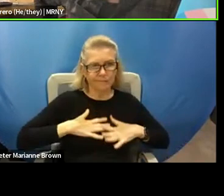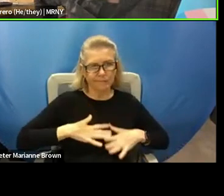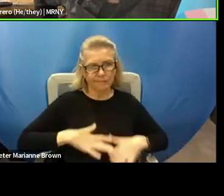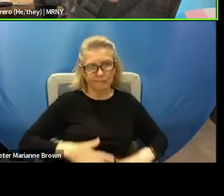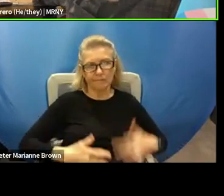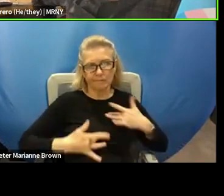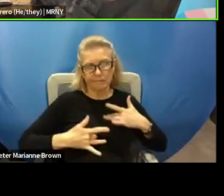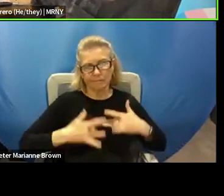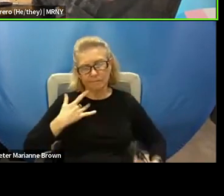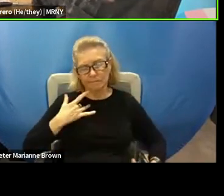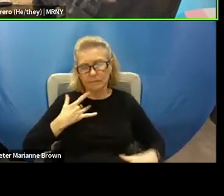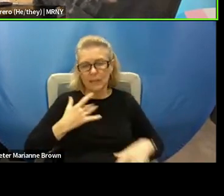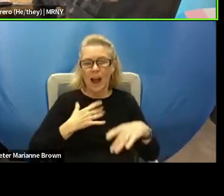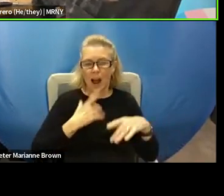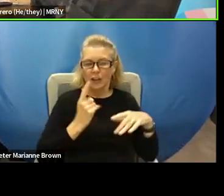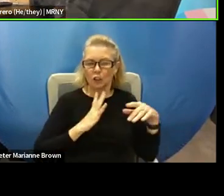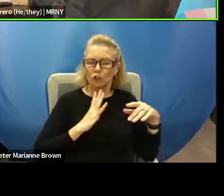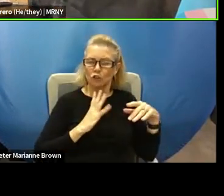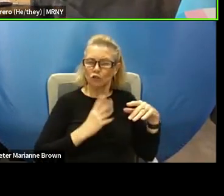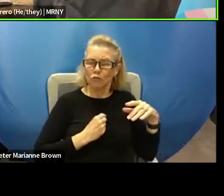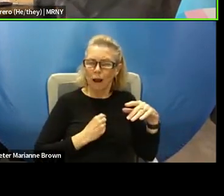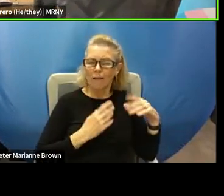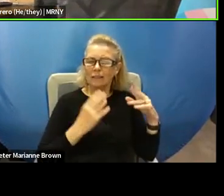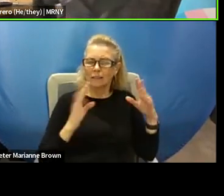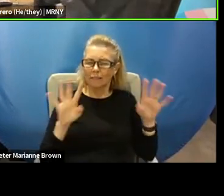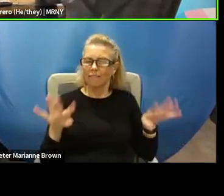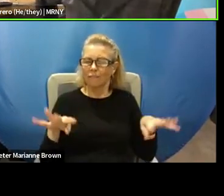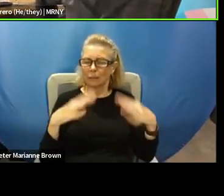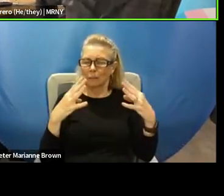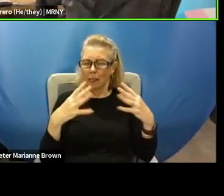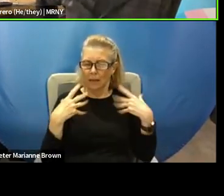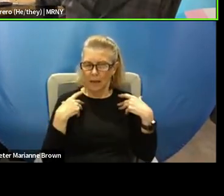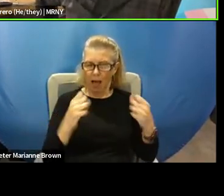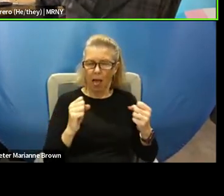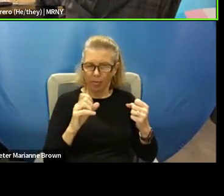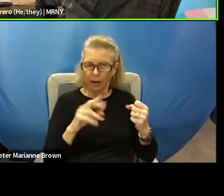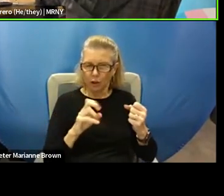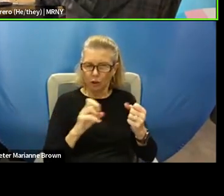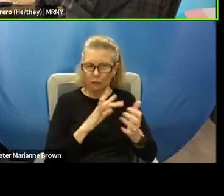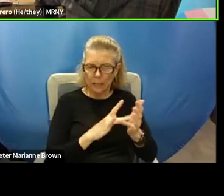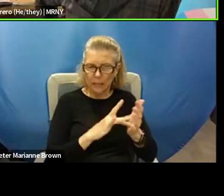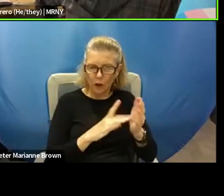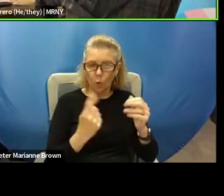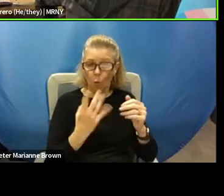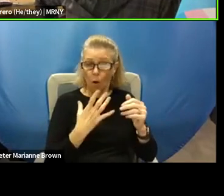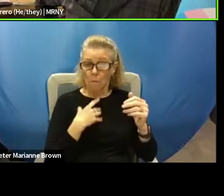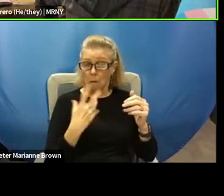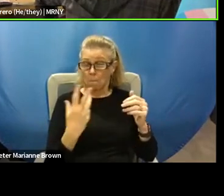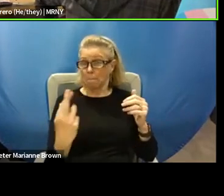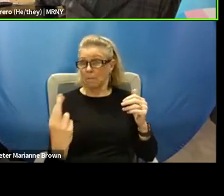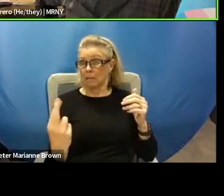fair earlier, and one of my best friends came to visit, and